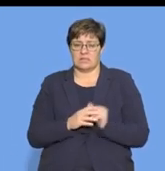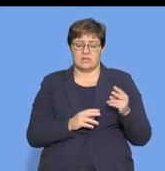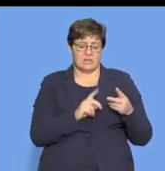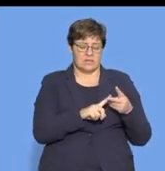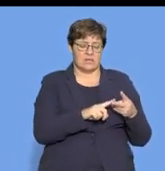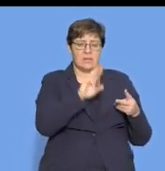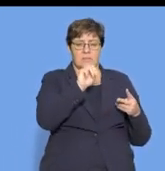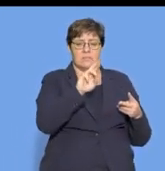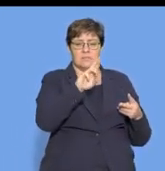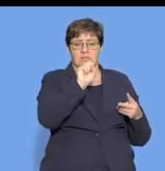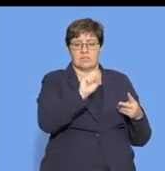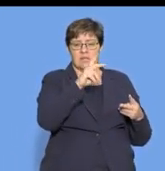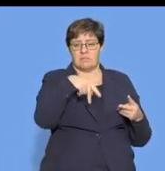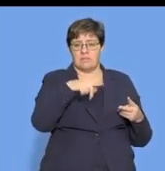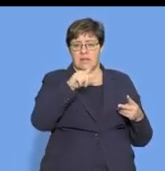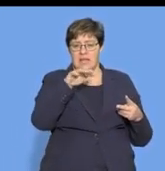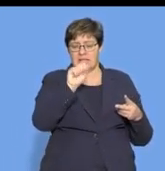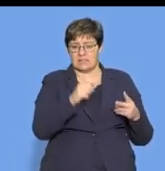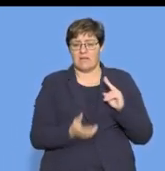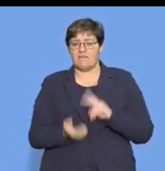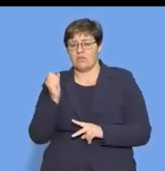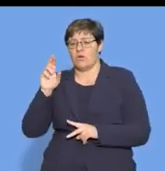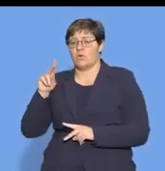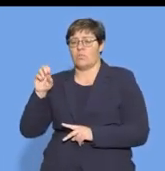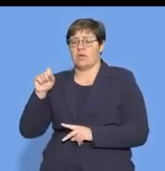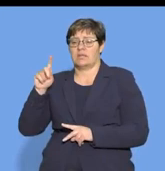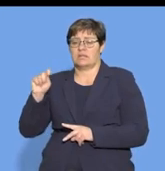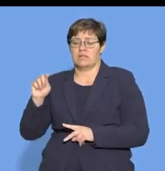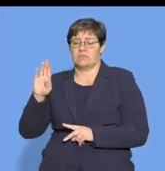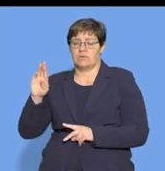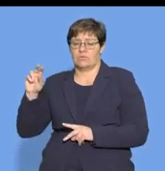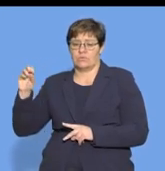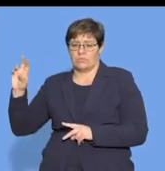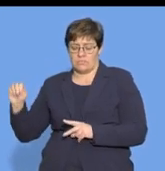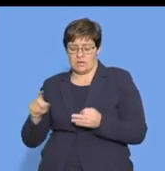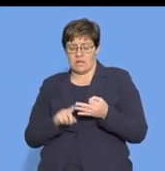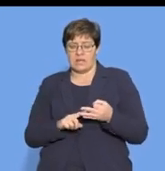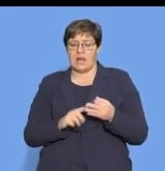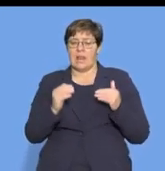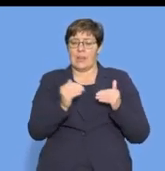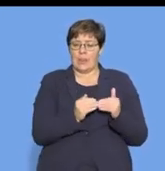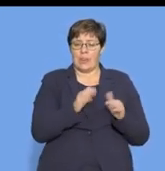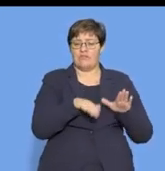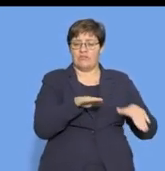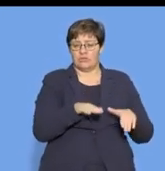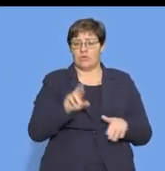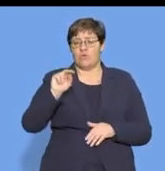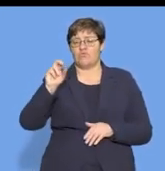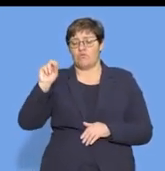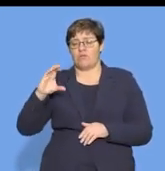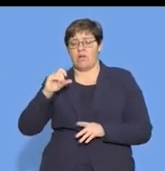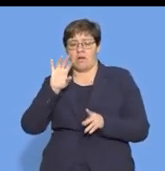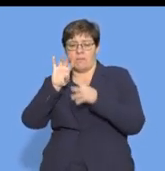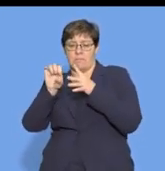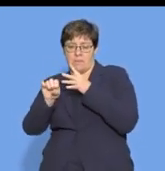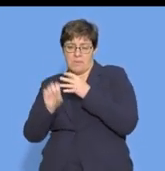Pless, this is another example, was found by Robert Broom, and then Littlefoot was found by Ron Clark. And yeah,